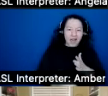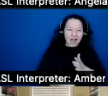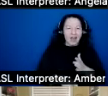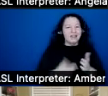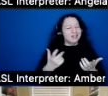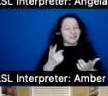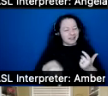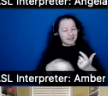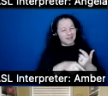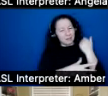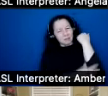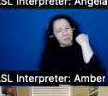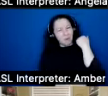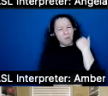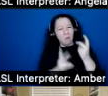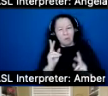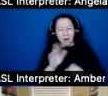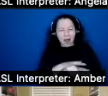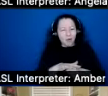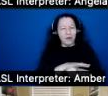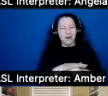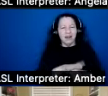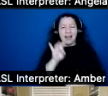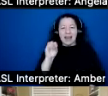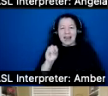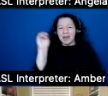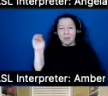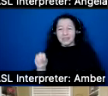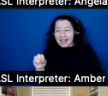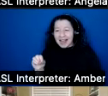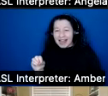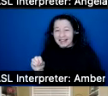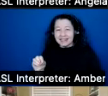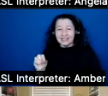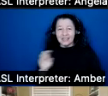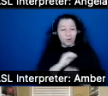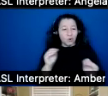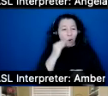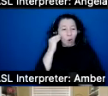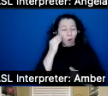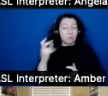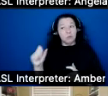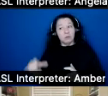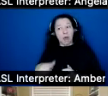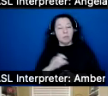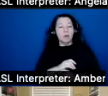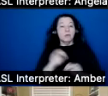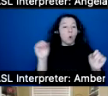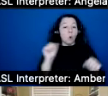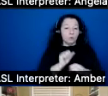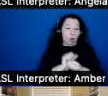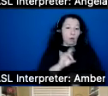these poverty-stricken areas where, I mean, there's an 80% homeless rate too, but unemployment rate.